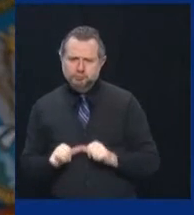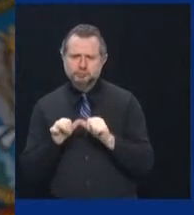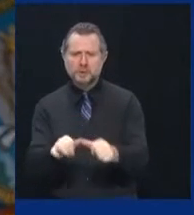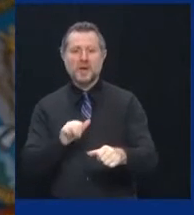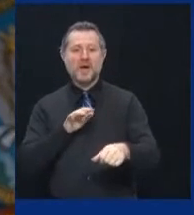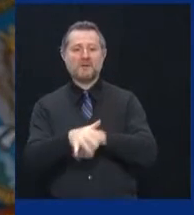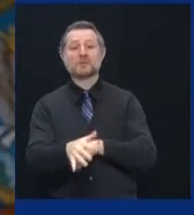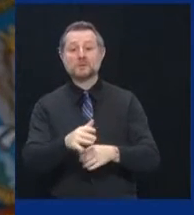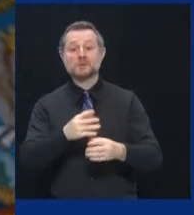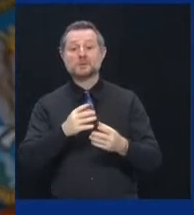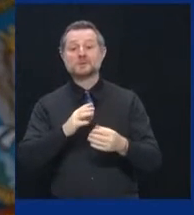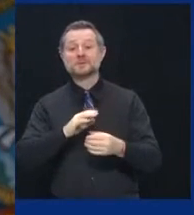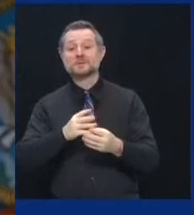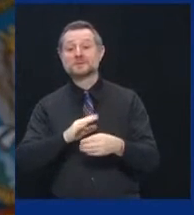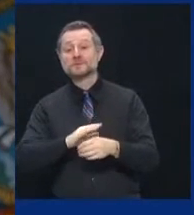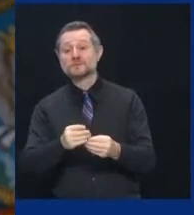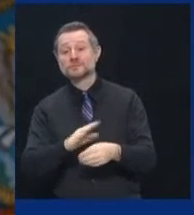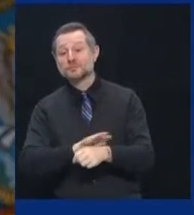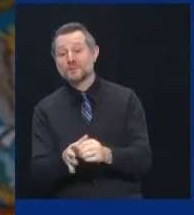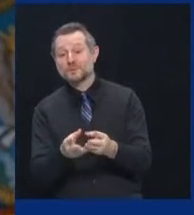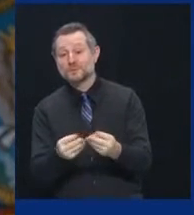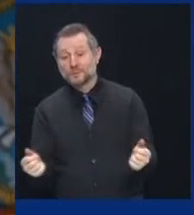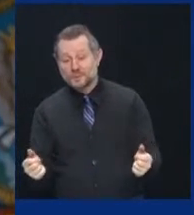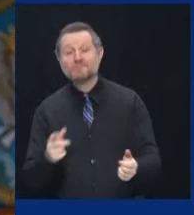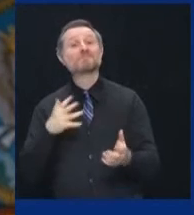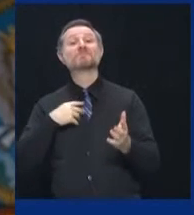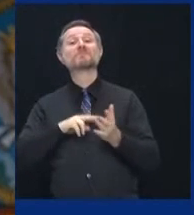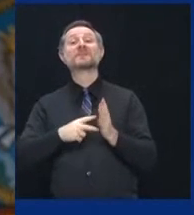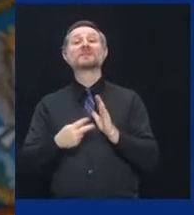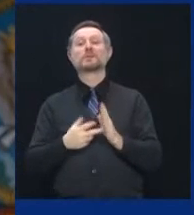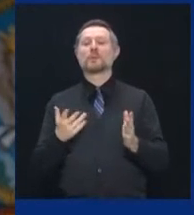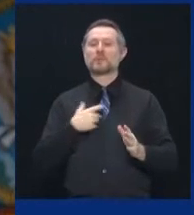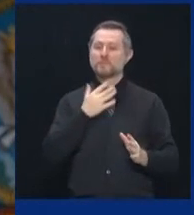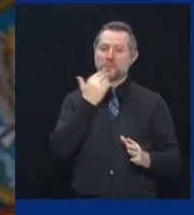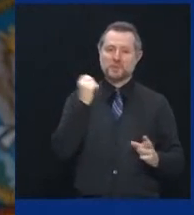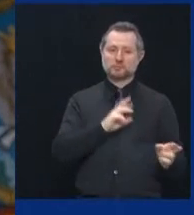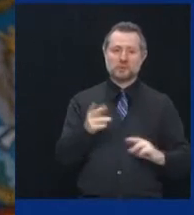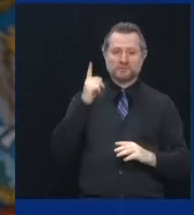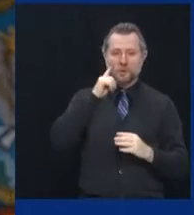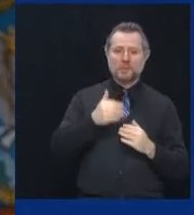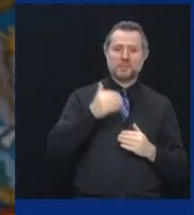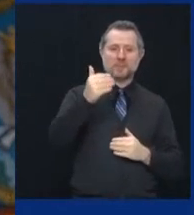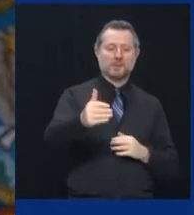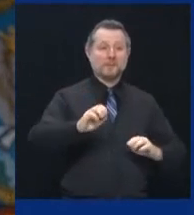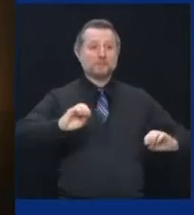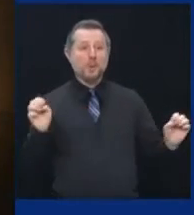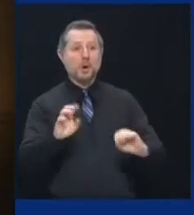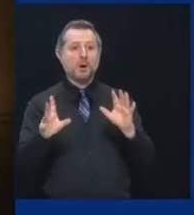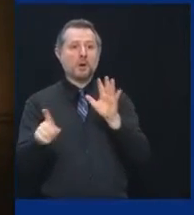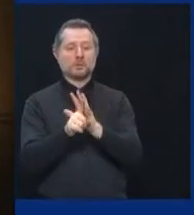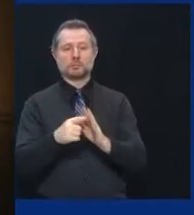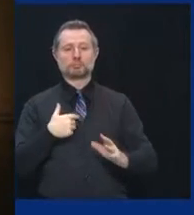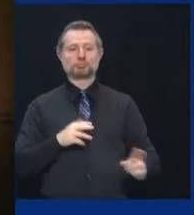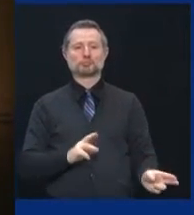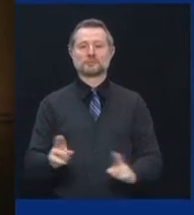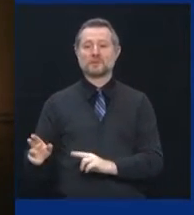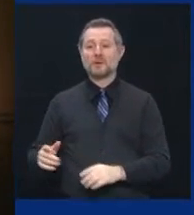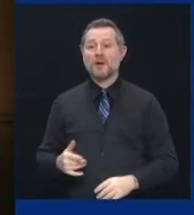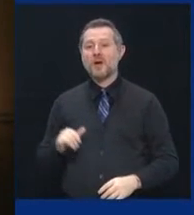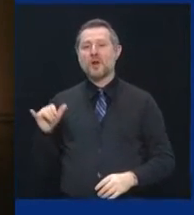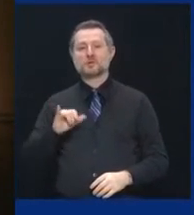better prepared for future crises. We will also empower and educate New